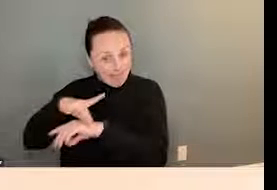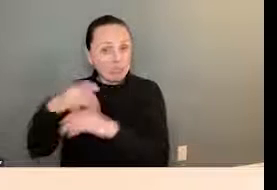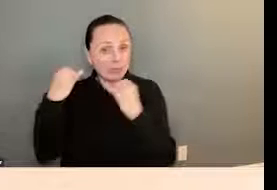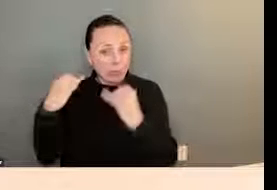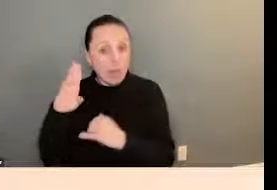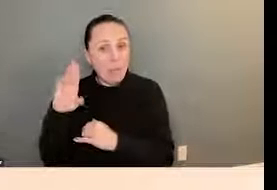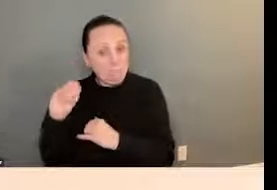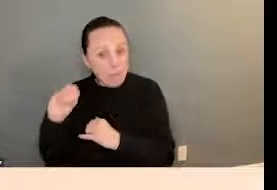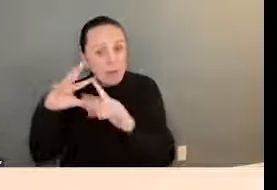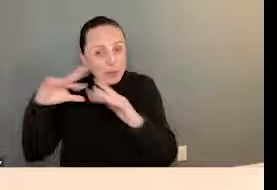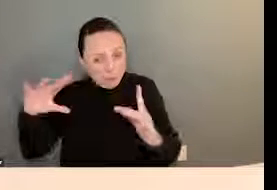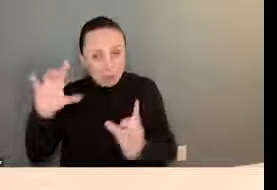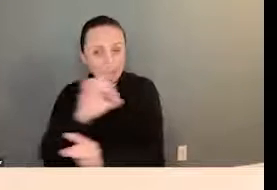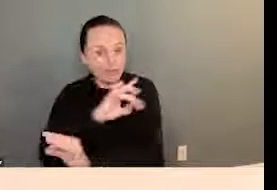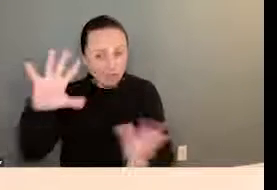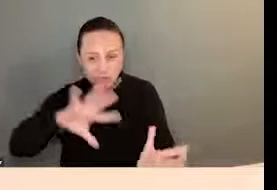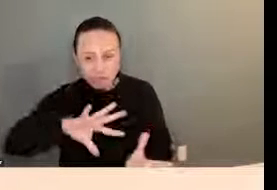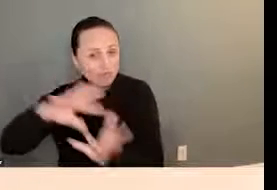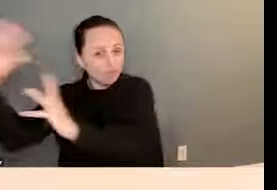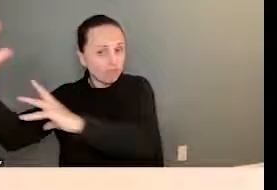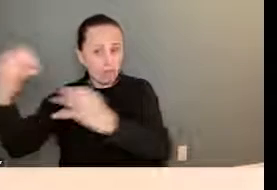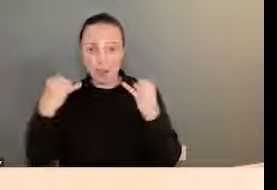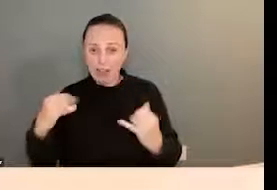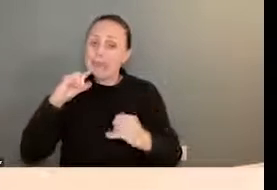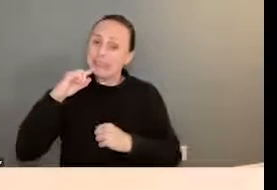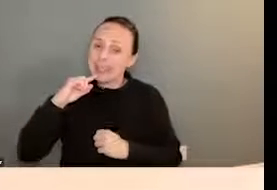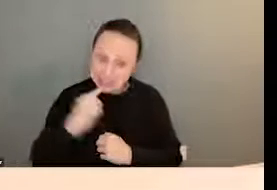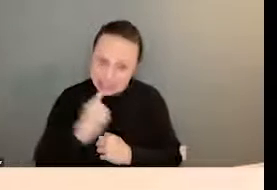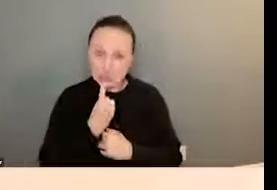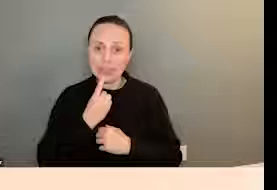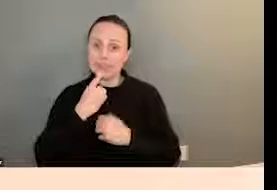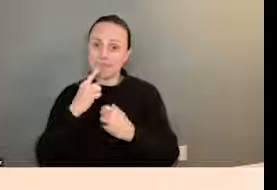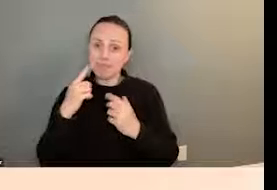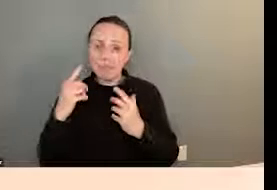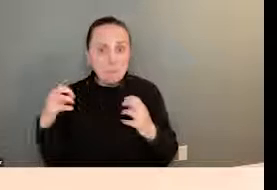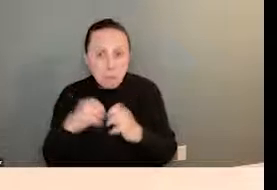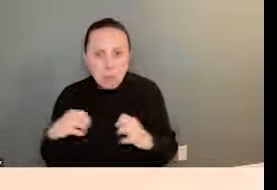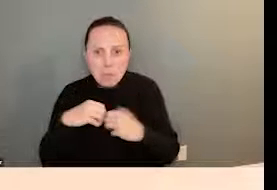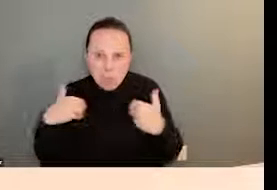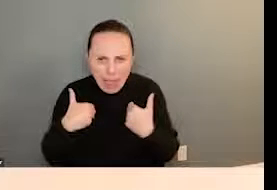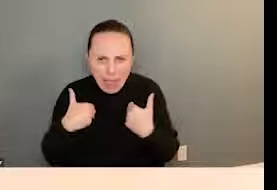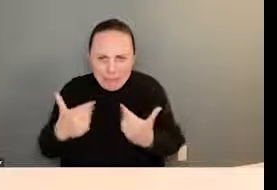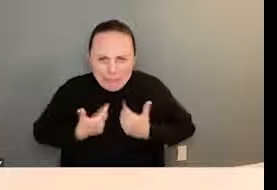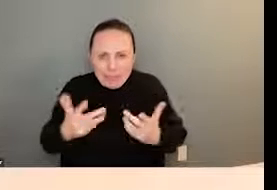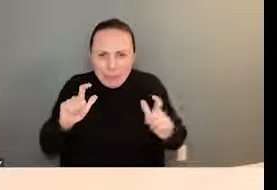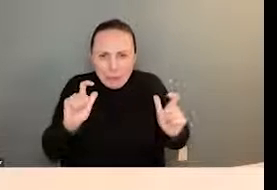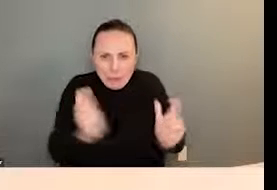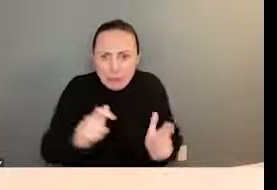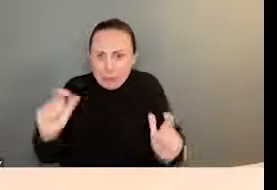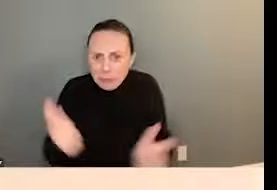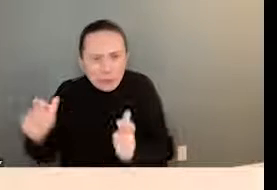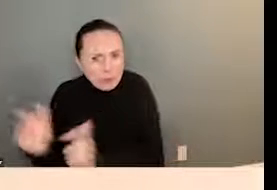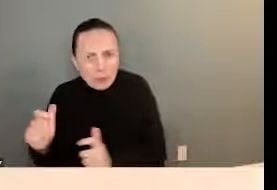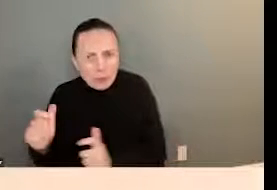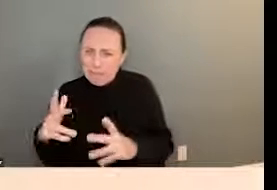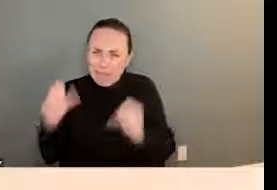Make no bones about it, right? We are in an epoch where we are losing more species en masse than we have recently, so